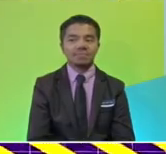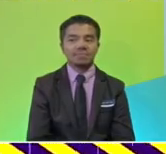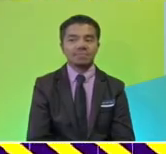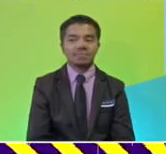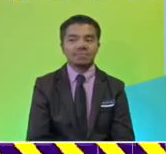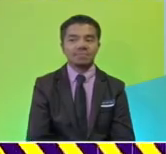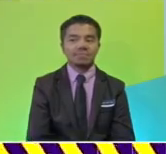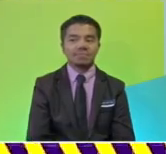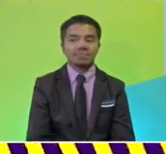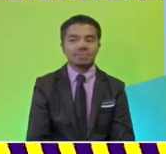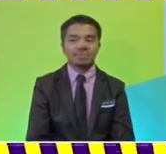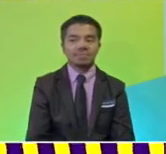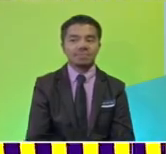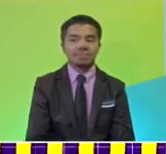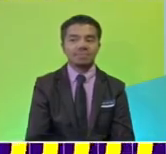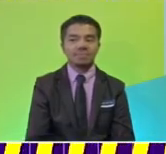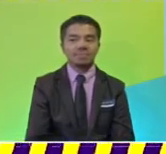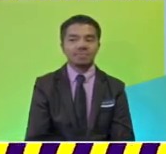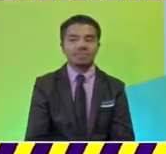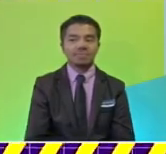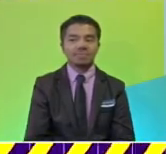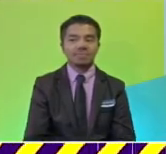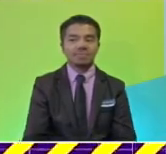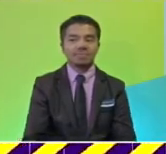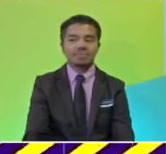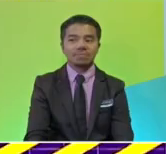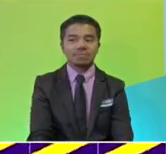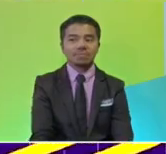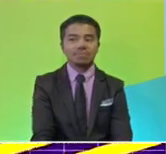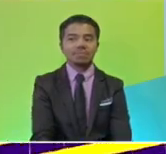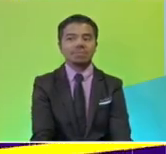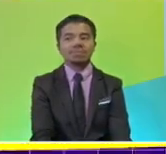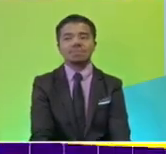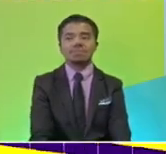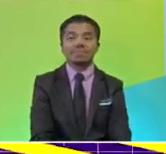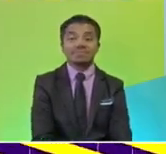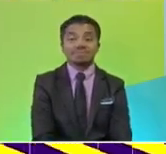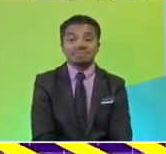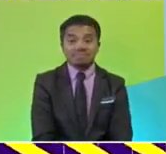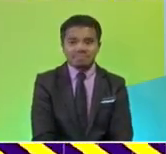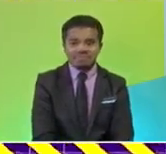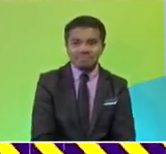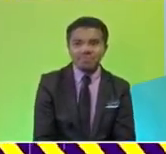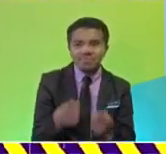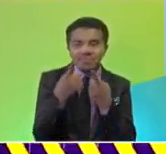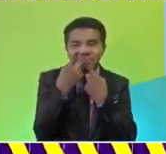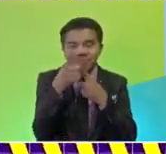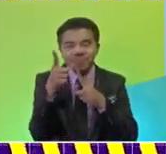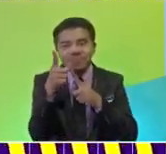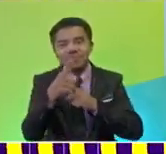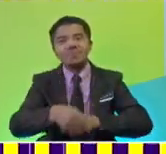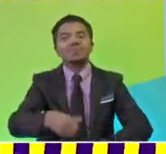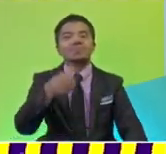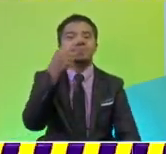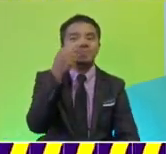to their justification. Okay. All right. Okay. So everyone say it's Kuogelia. Yep.